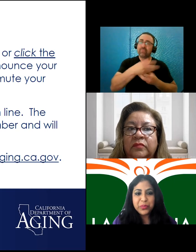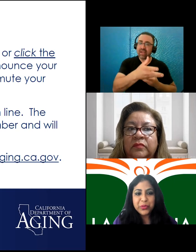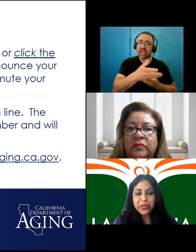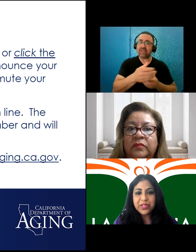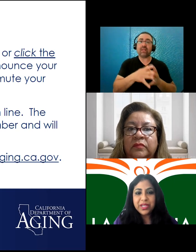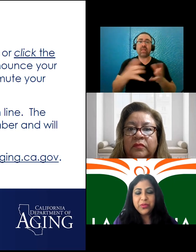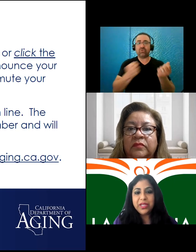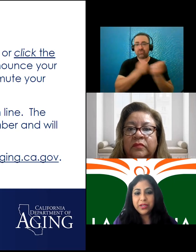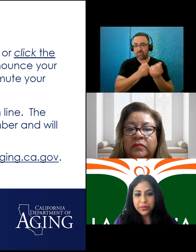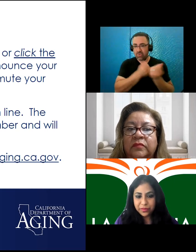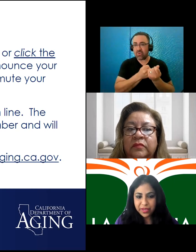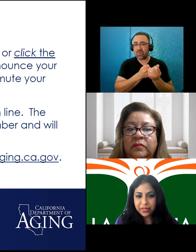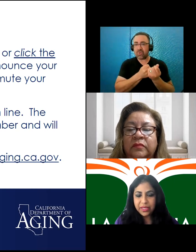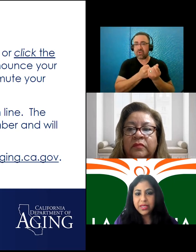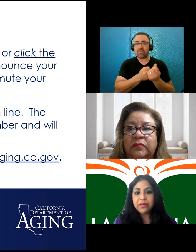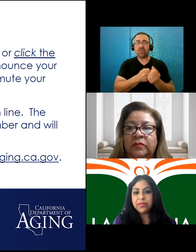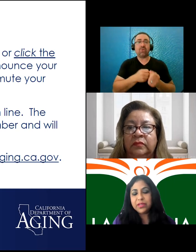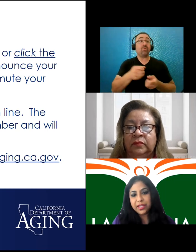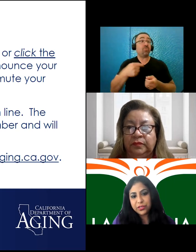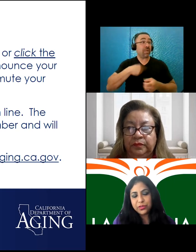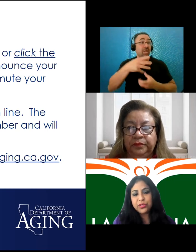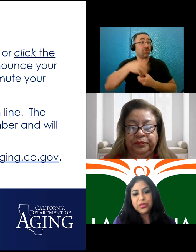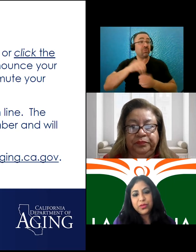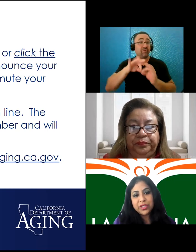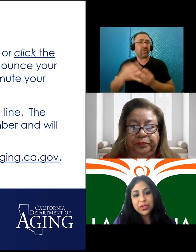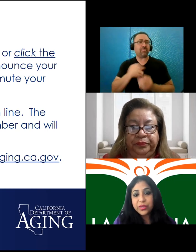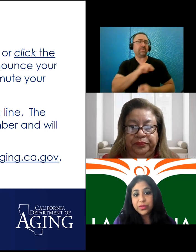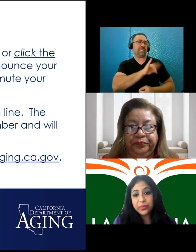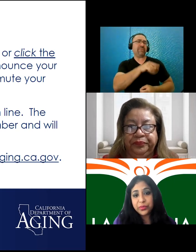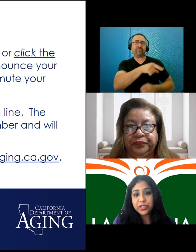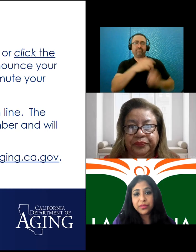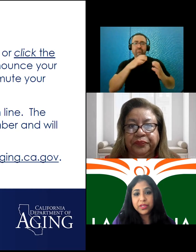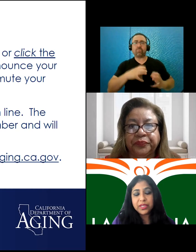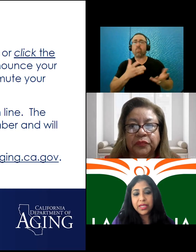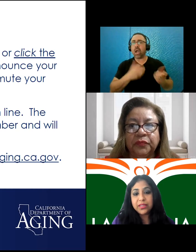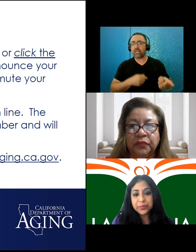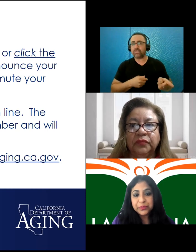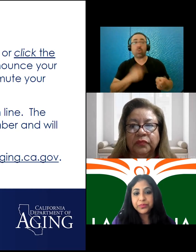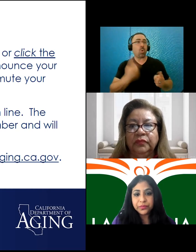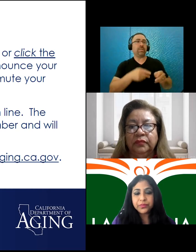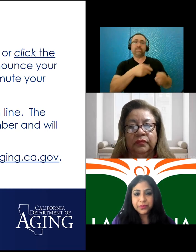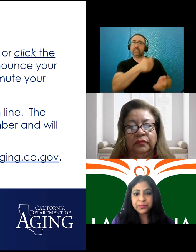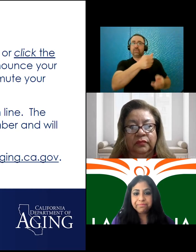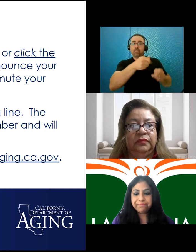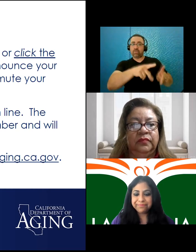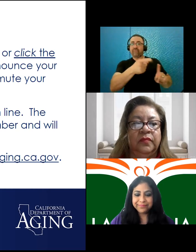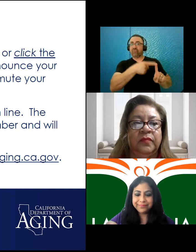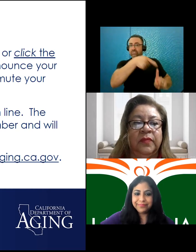lots of support, and we include family if the client chooses to, and it's always with the permission of the client.